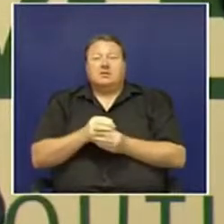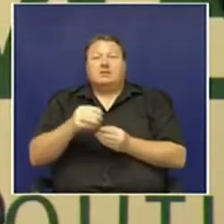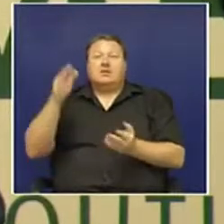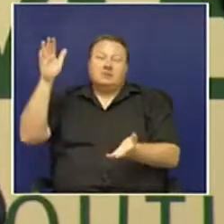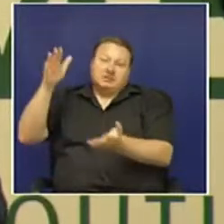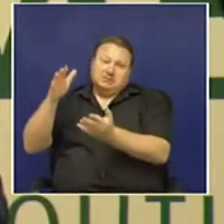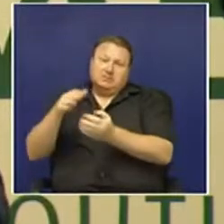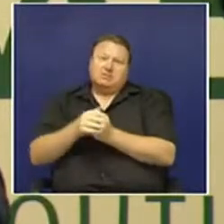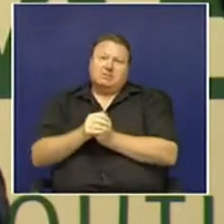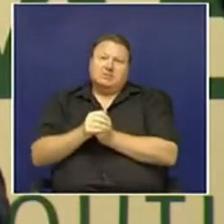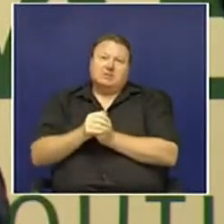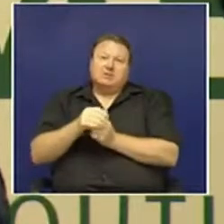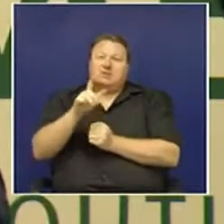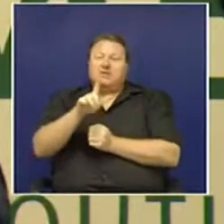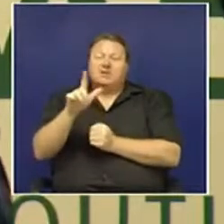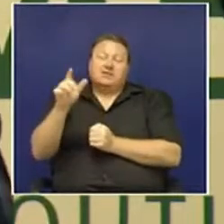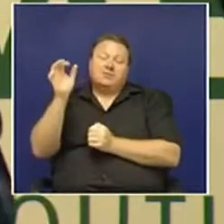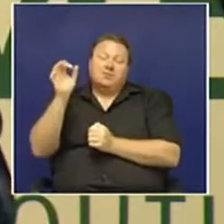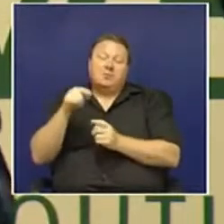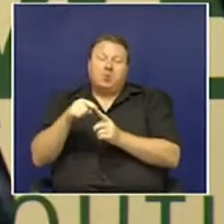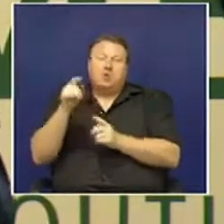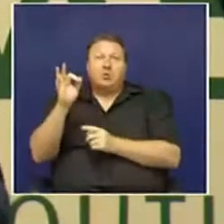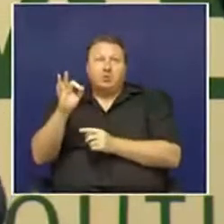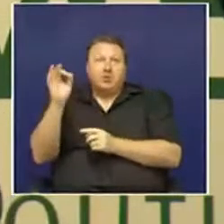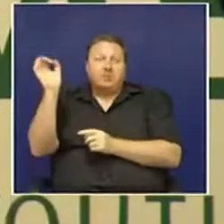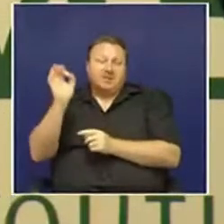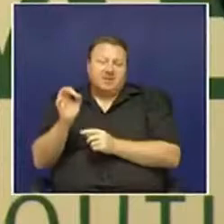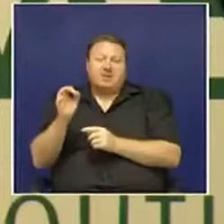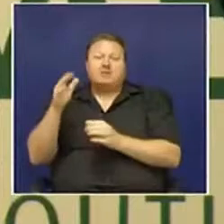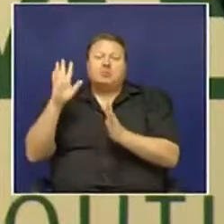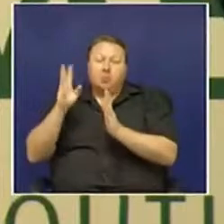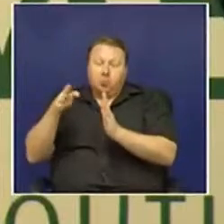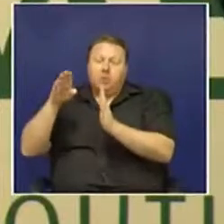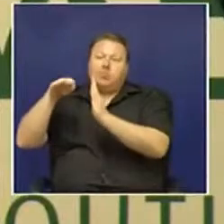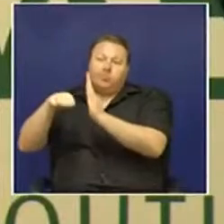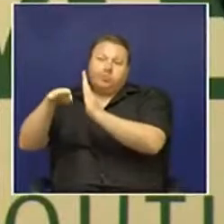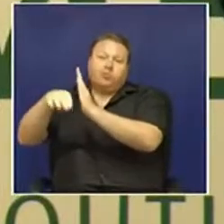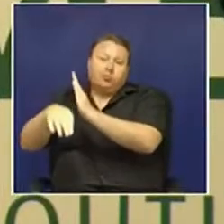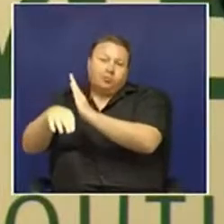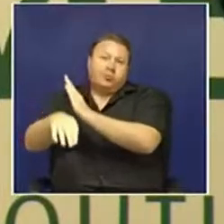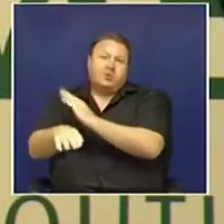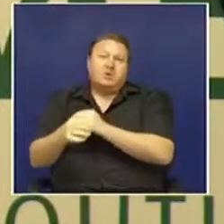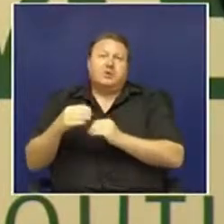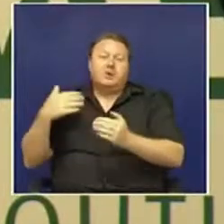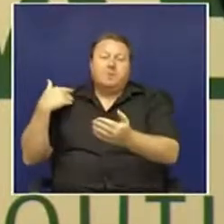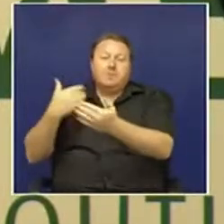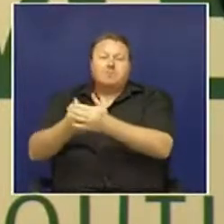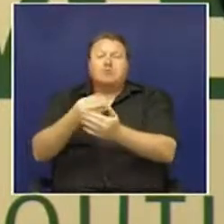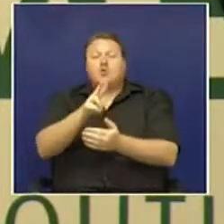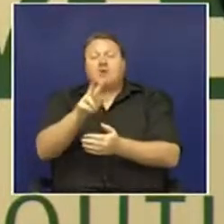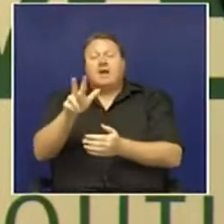77.3% of GDP and declines to 76% by 28-29.